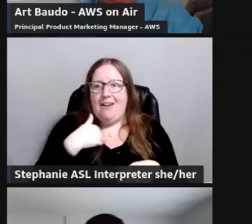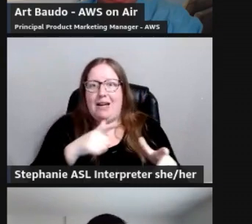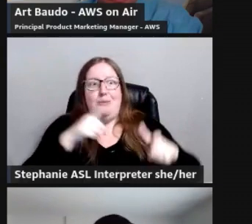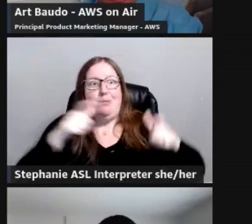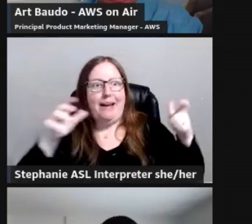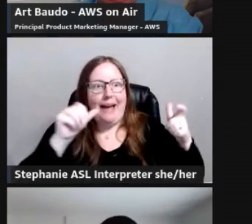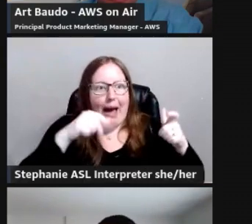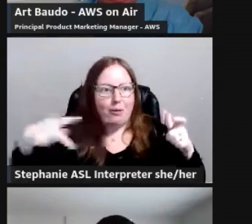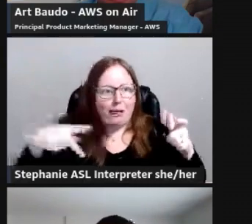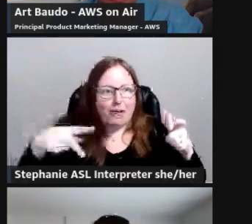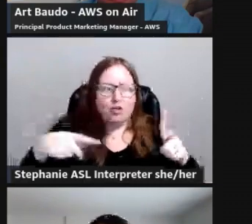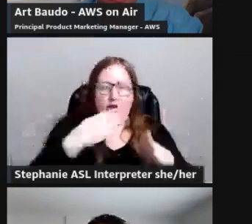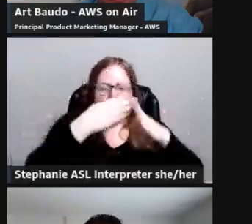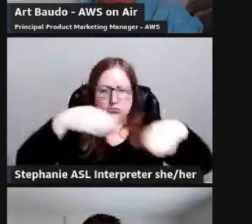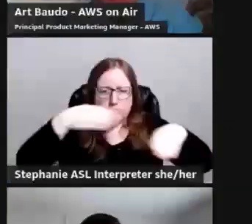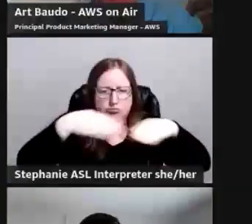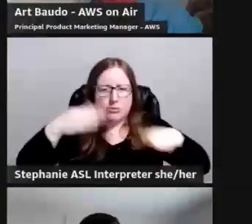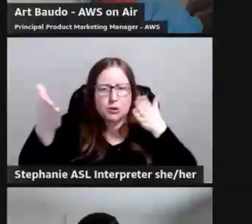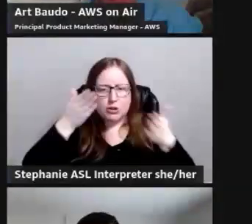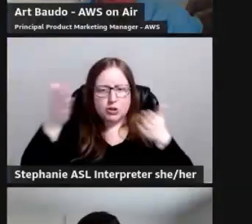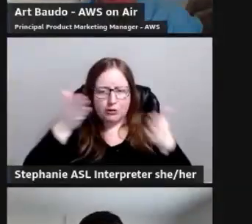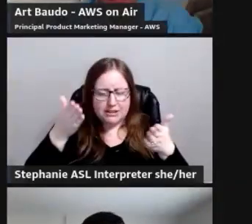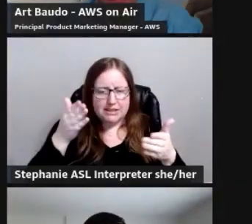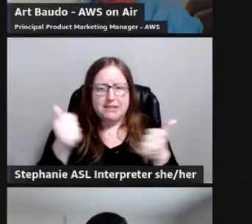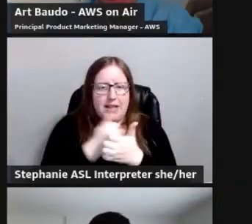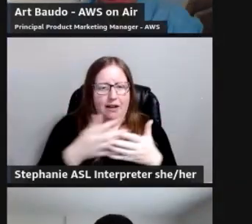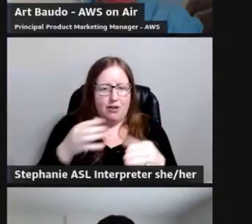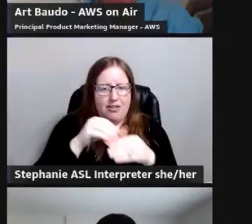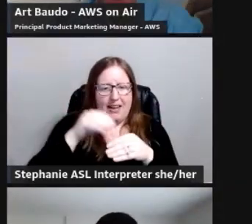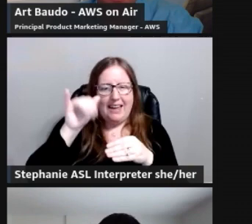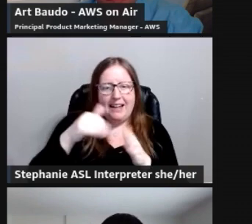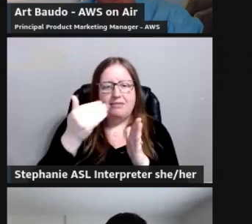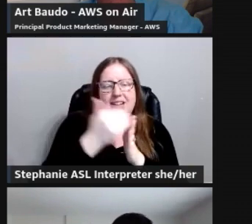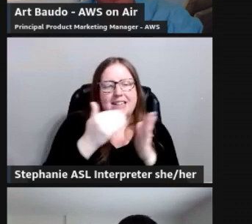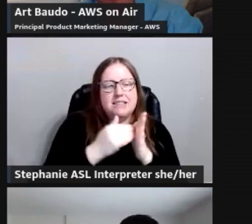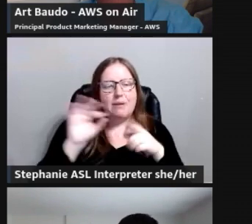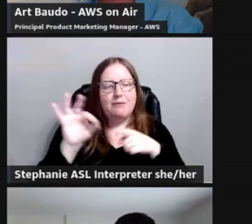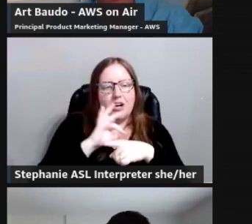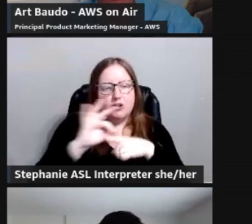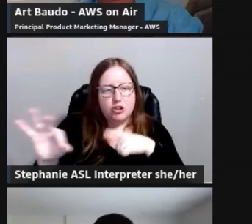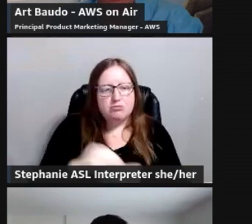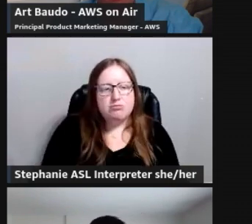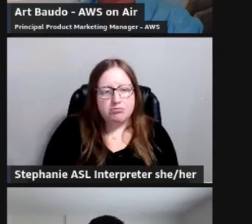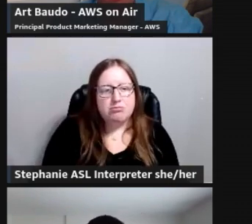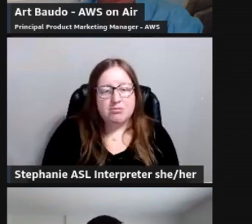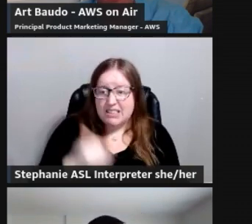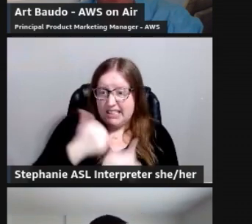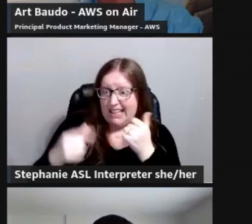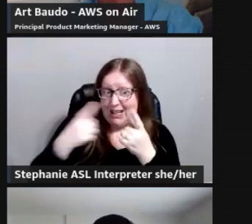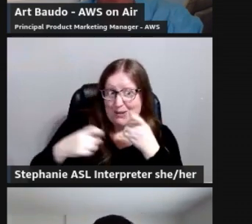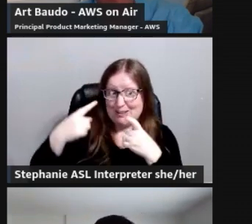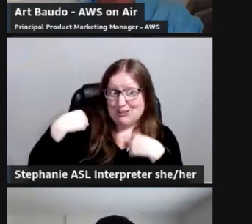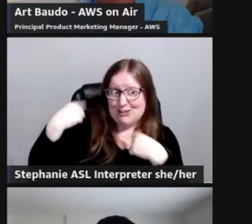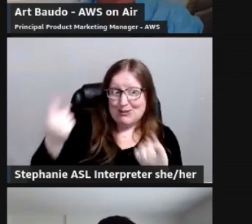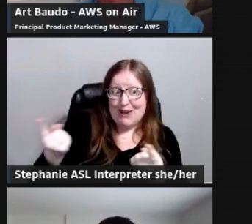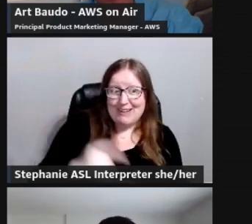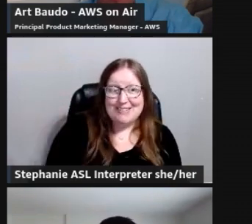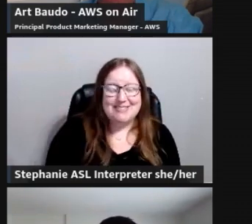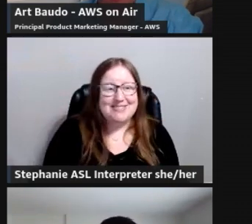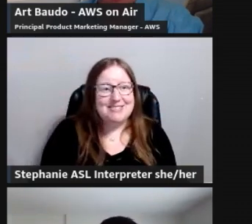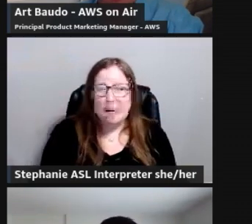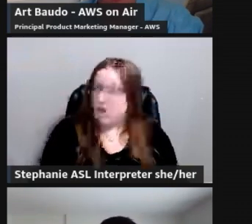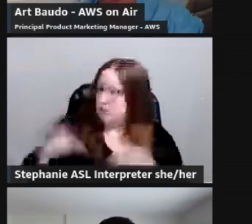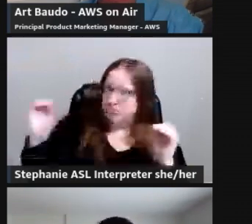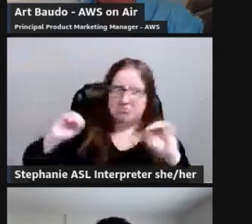your service and you can wrap the whole thing in AWS step function. Any questions so far? No,